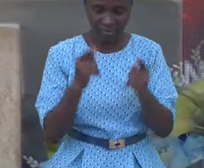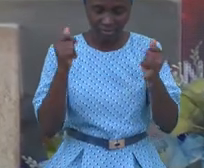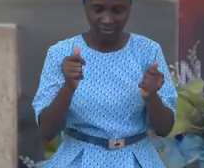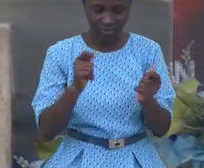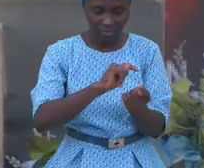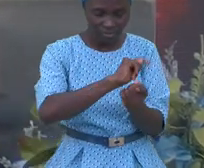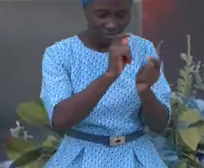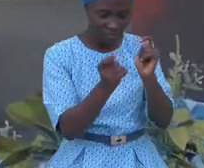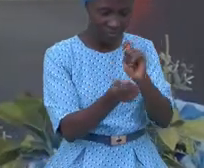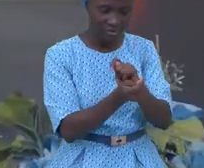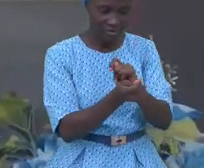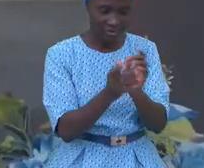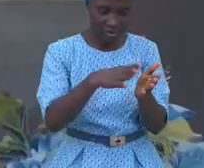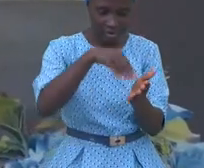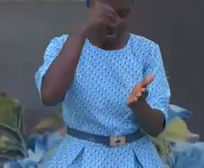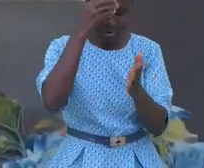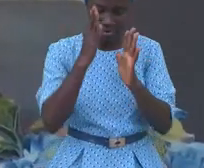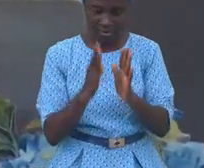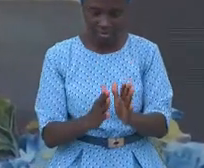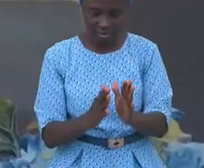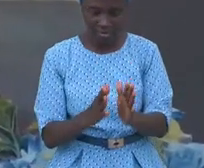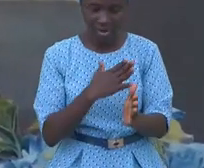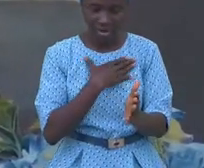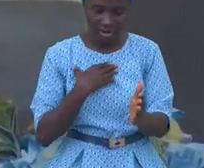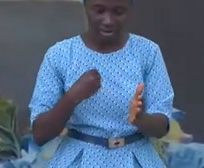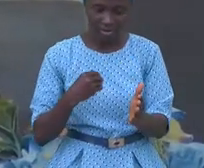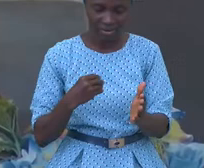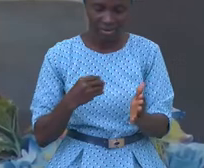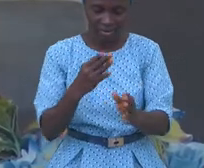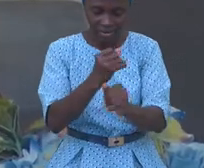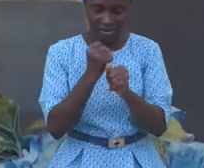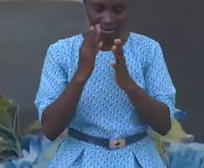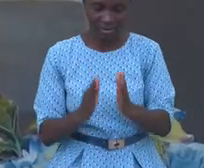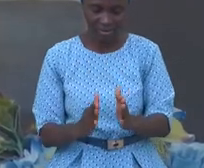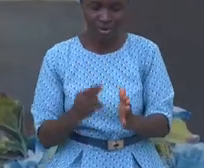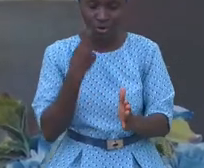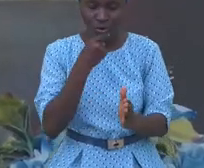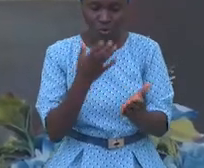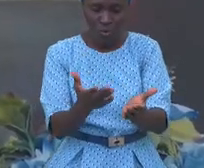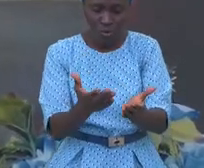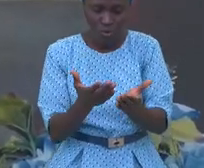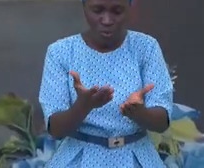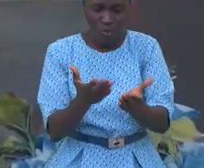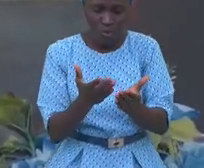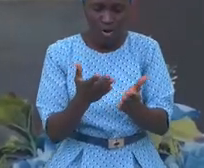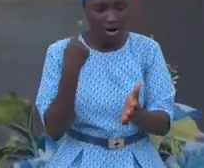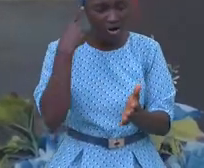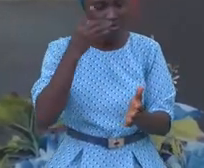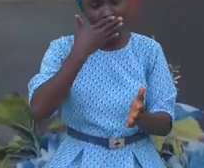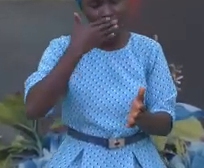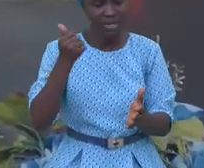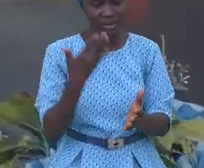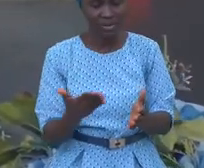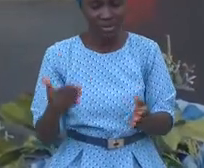transformed, learners, earners, who yearn for better things